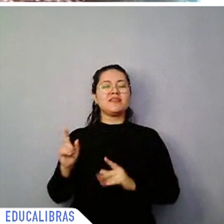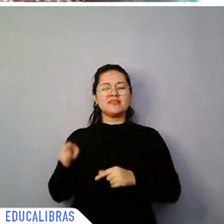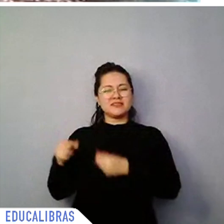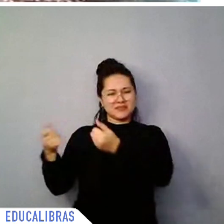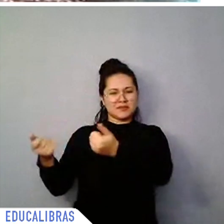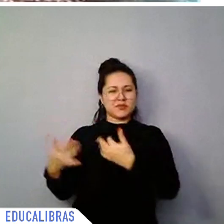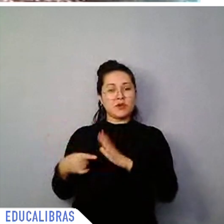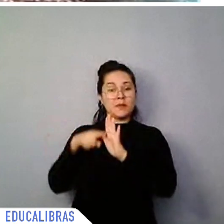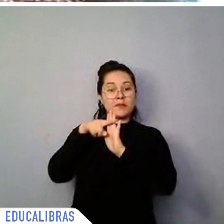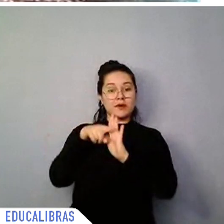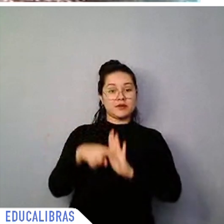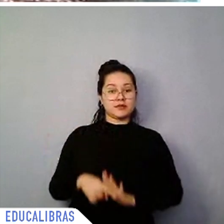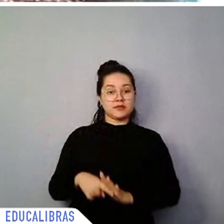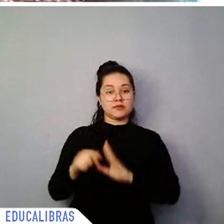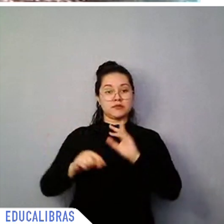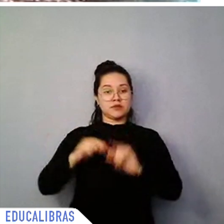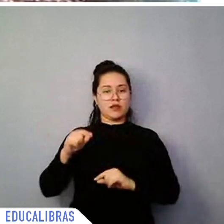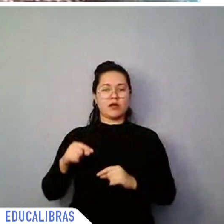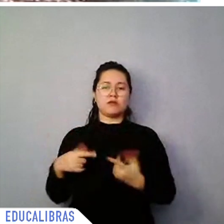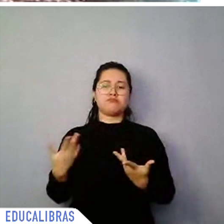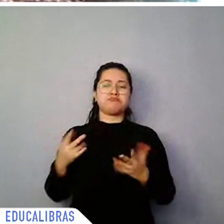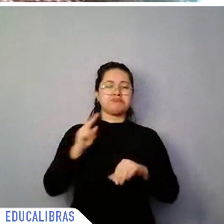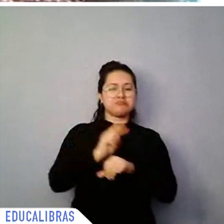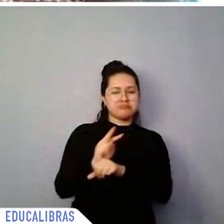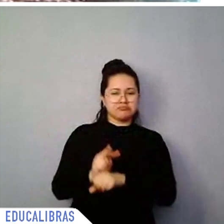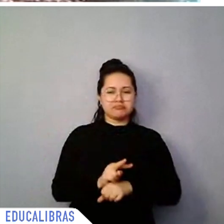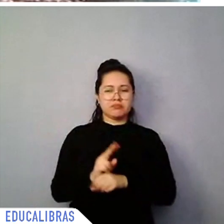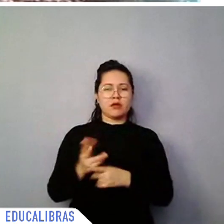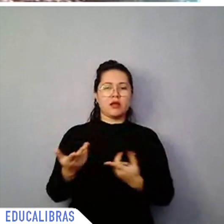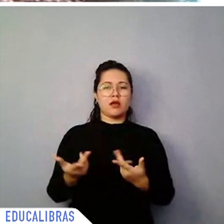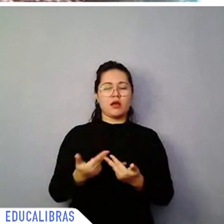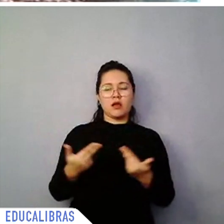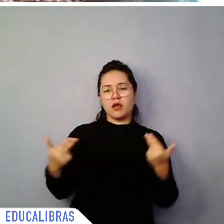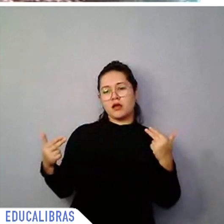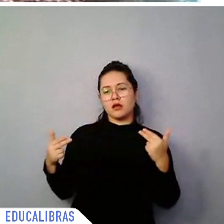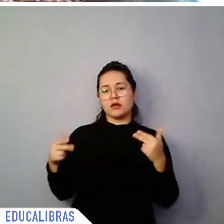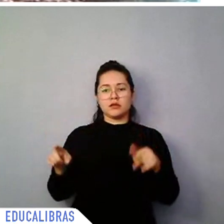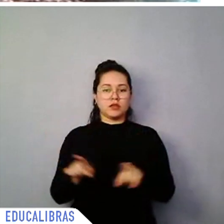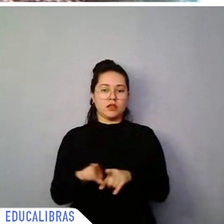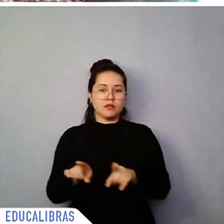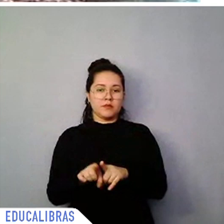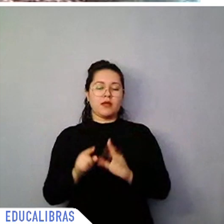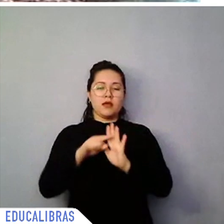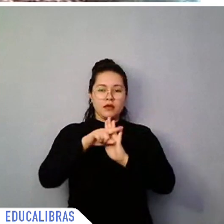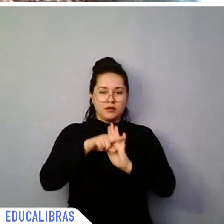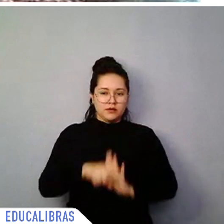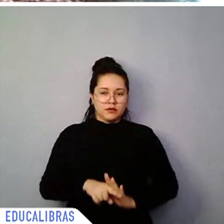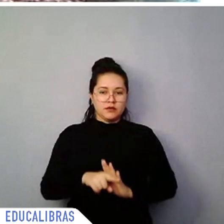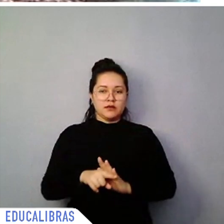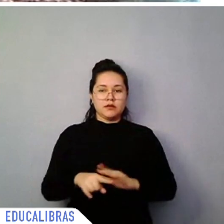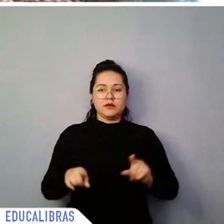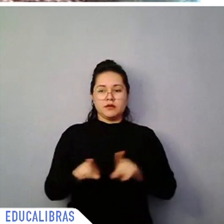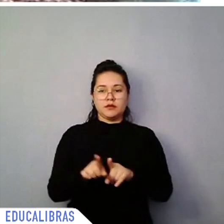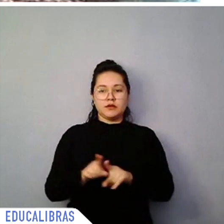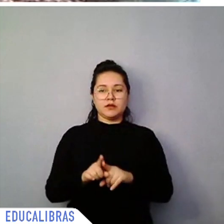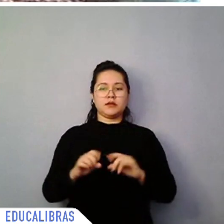to Luiza Helena. You've mentioned surveillance, you've mentioned research,